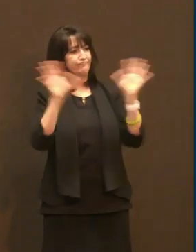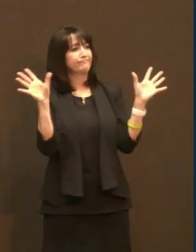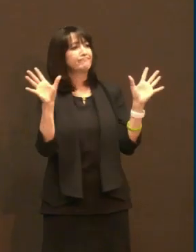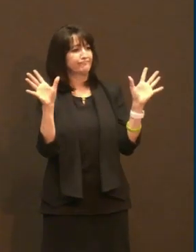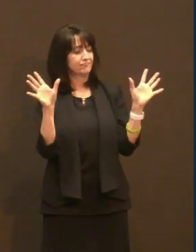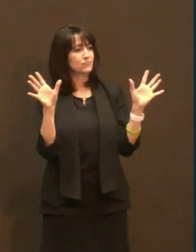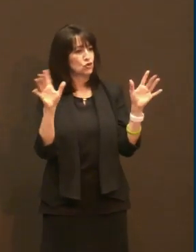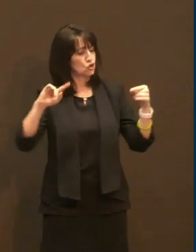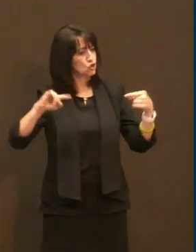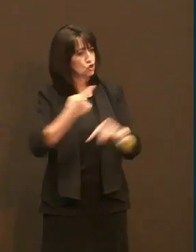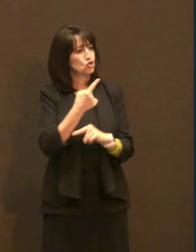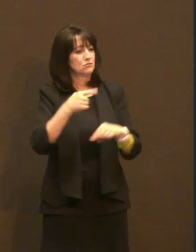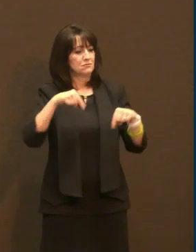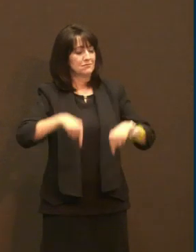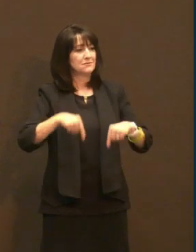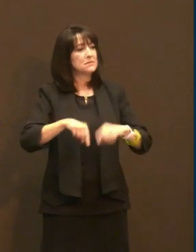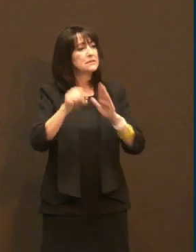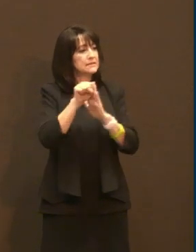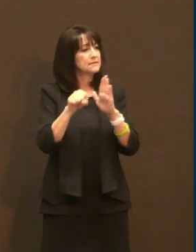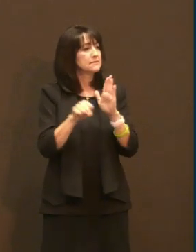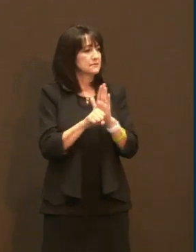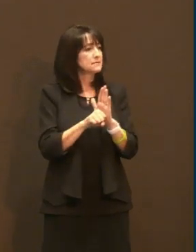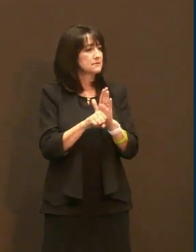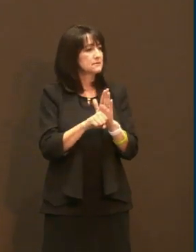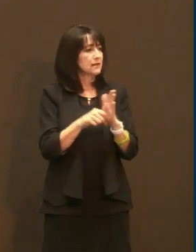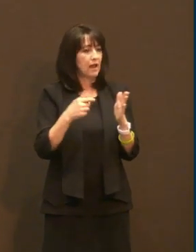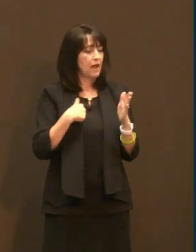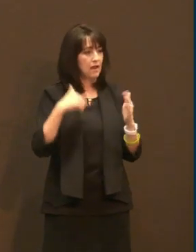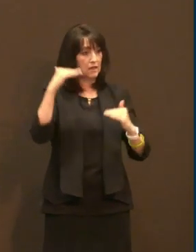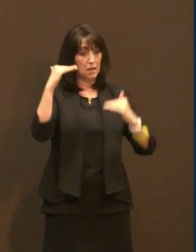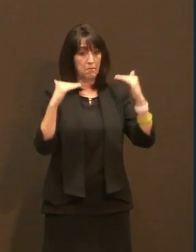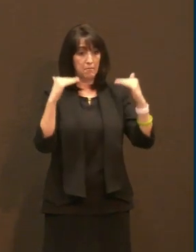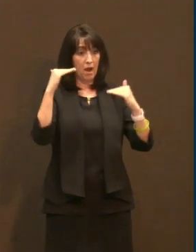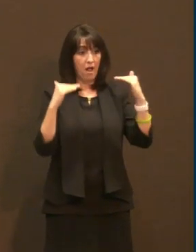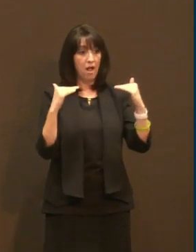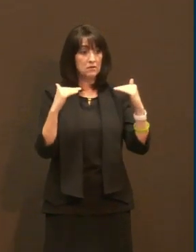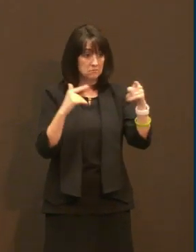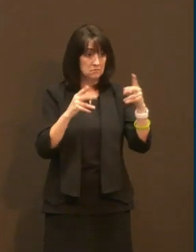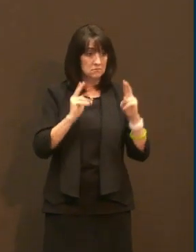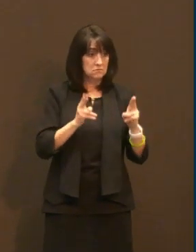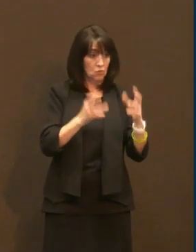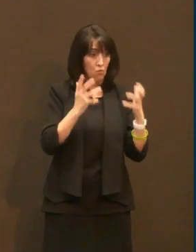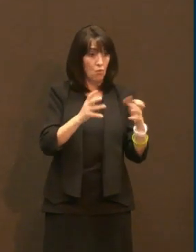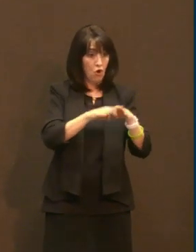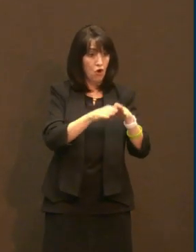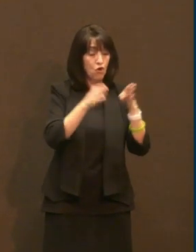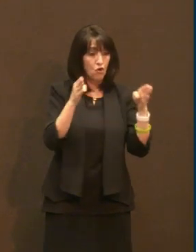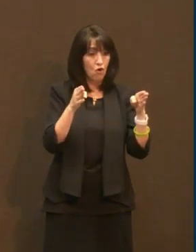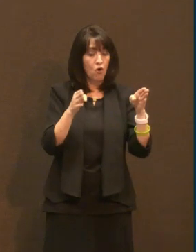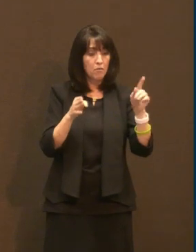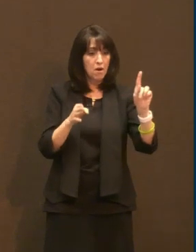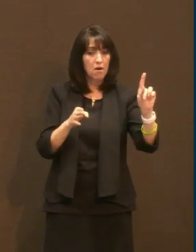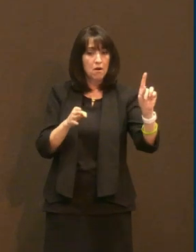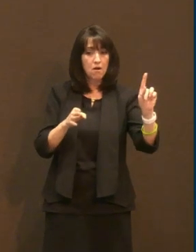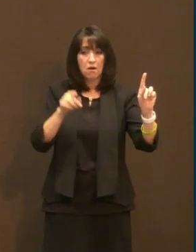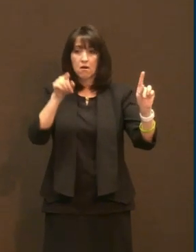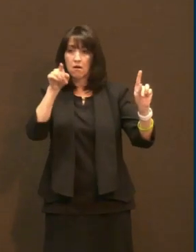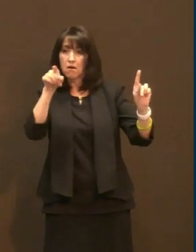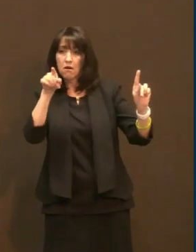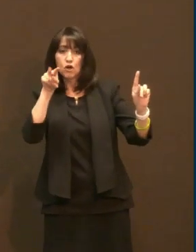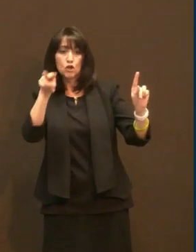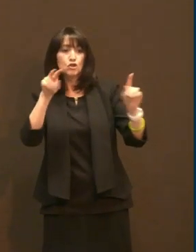economy that you have to balance off with where you are with these statistics that we're seeing today. And as I said, it's good news, but